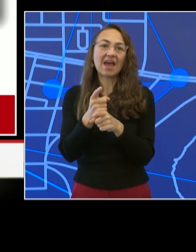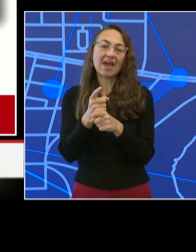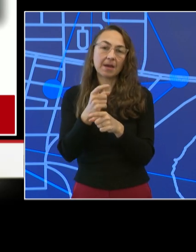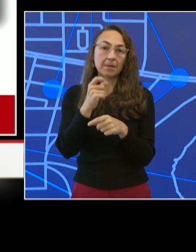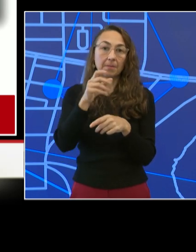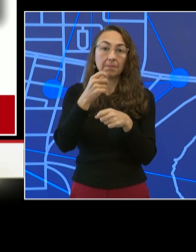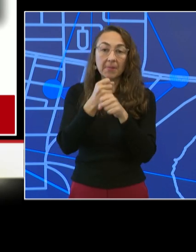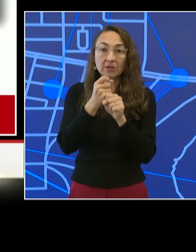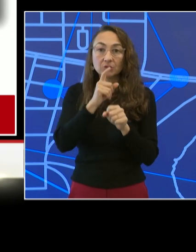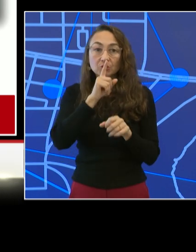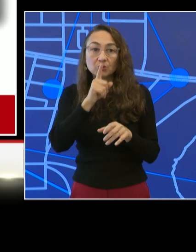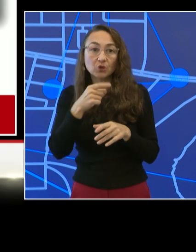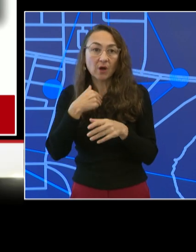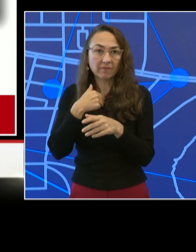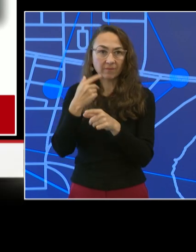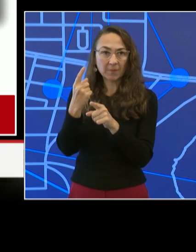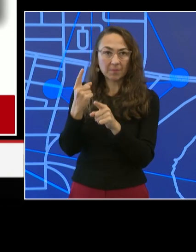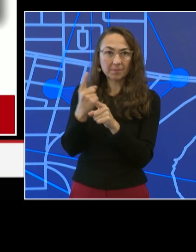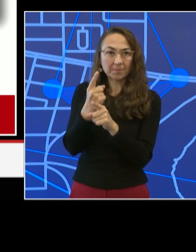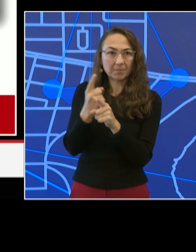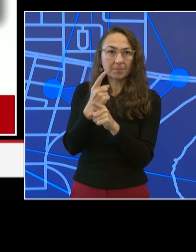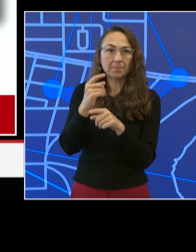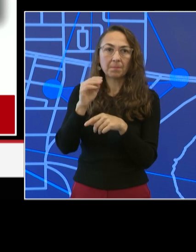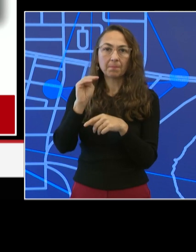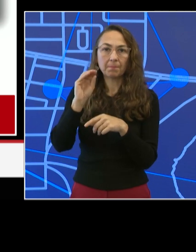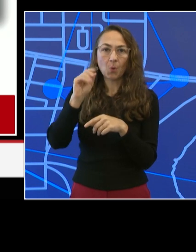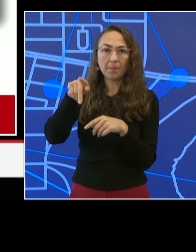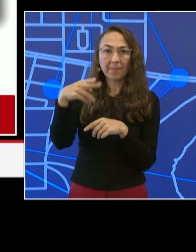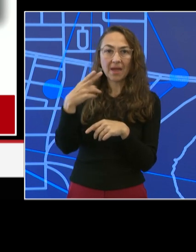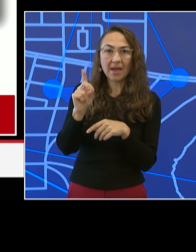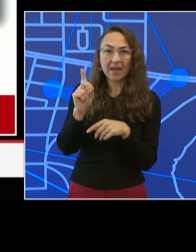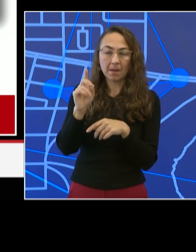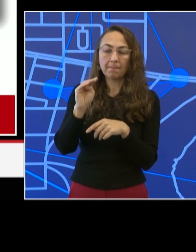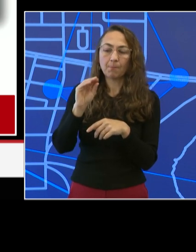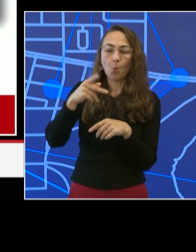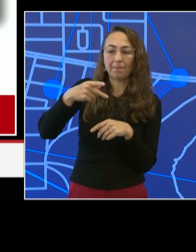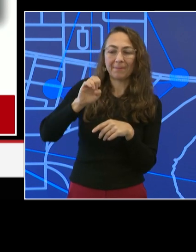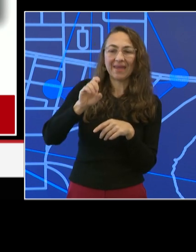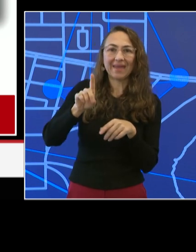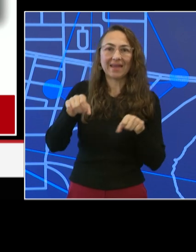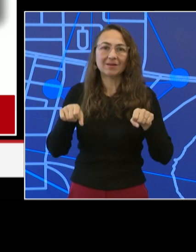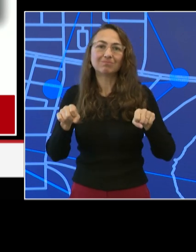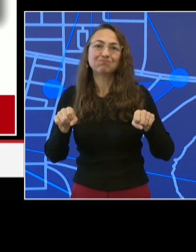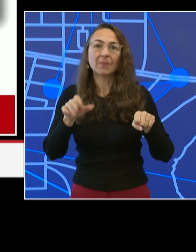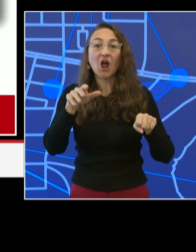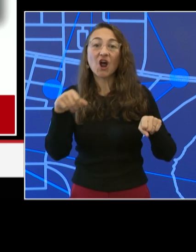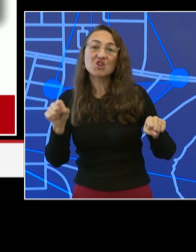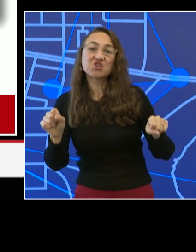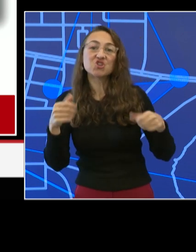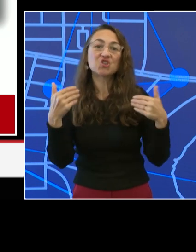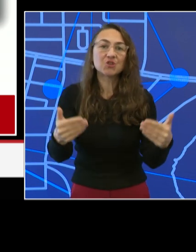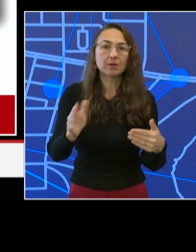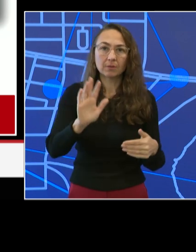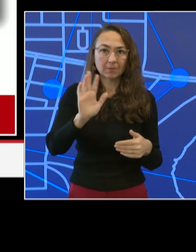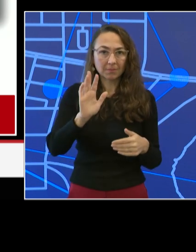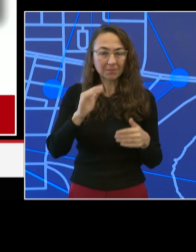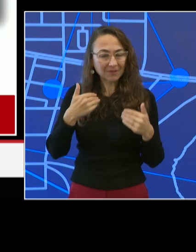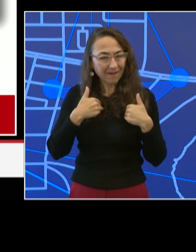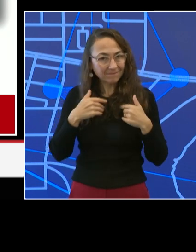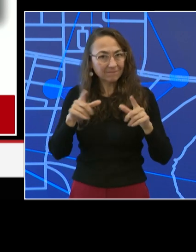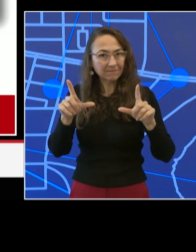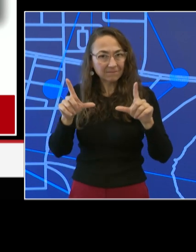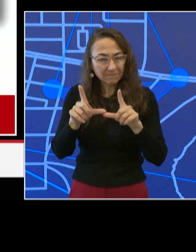operation. Any vehicle that travels more than 20 miles per hour requires a driver's license to operate, and it must be registered with